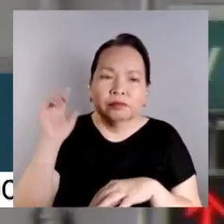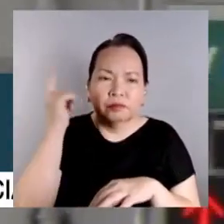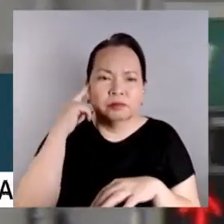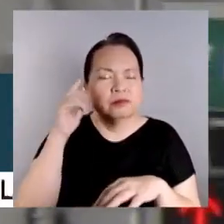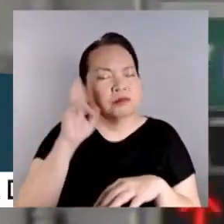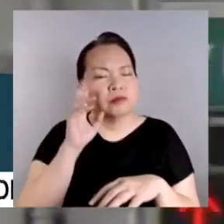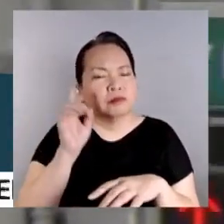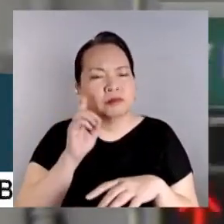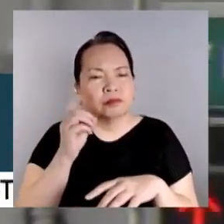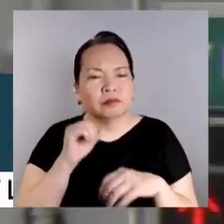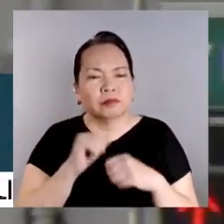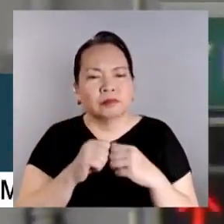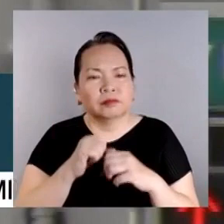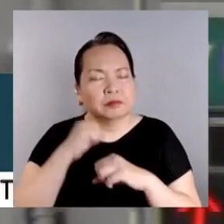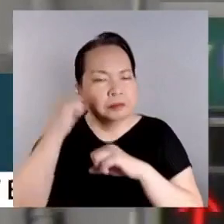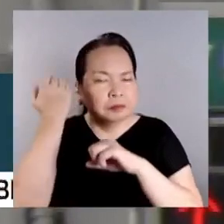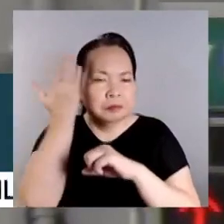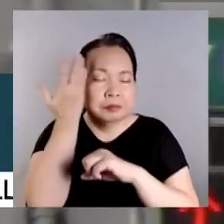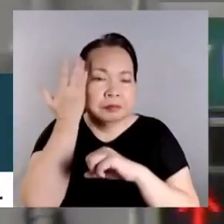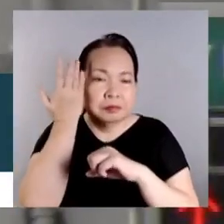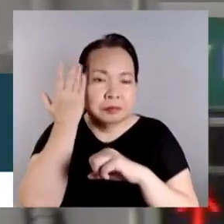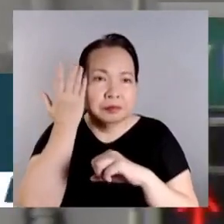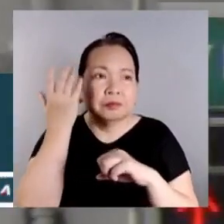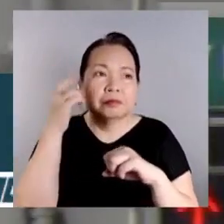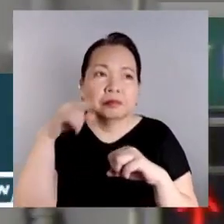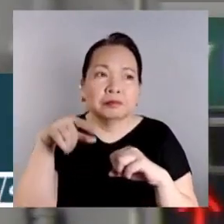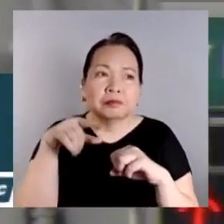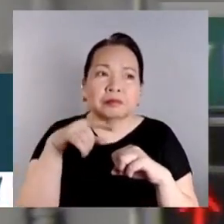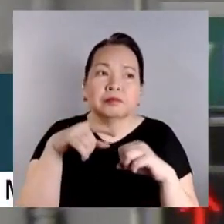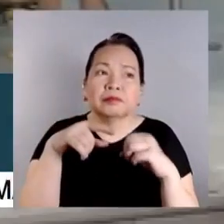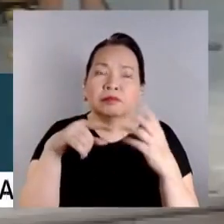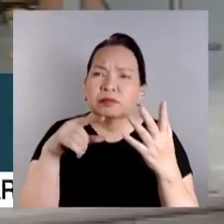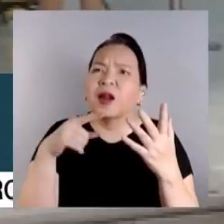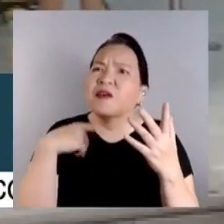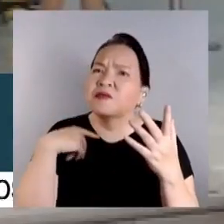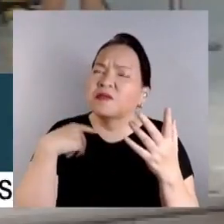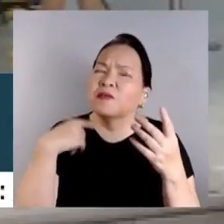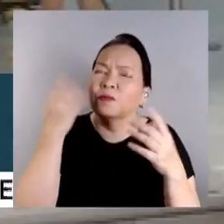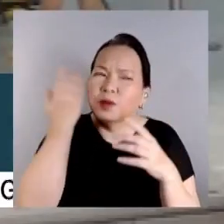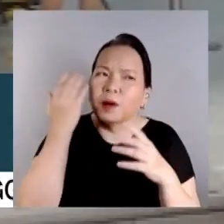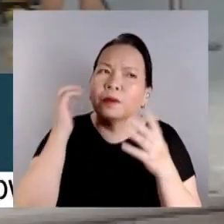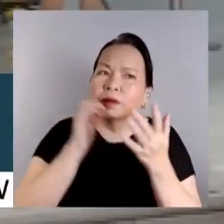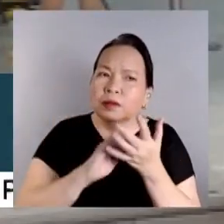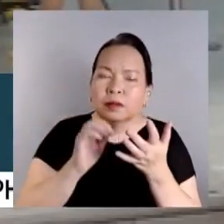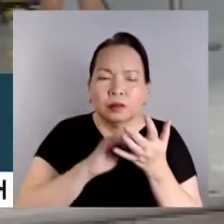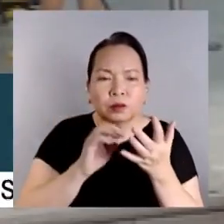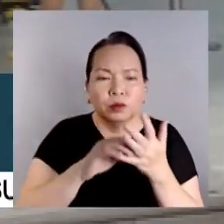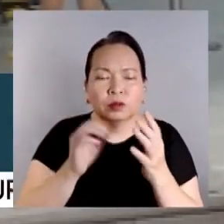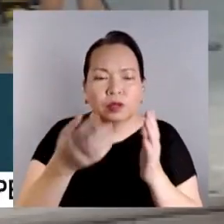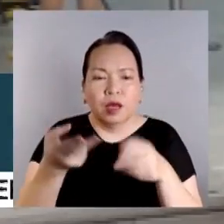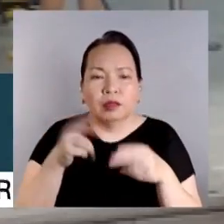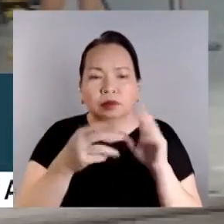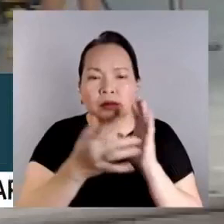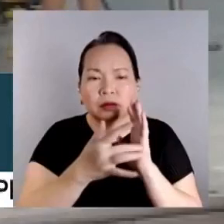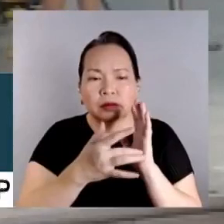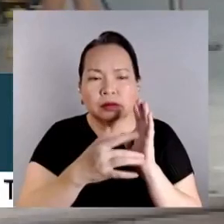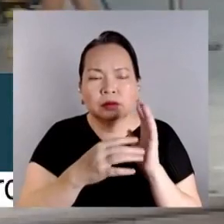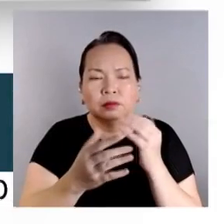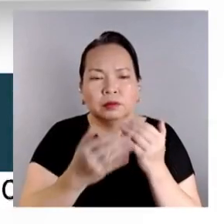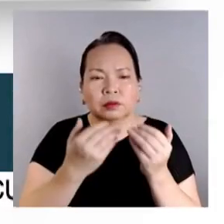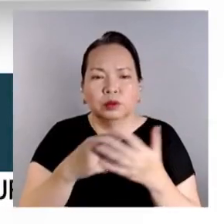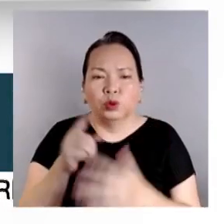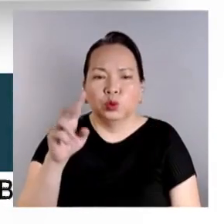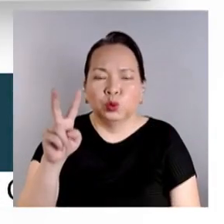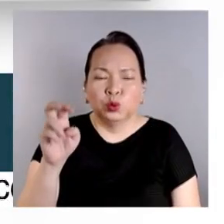as imaginary scenarios to conduct upgrade works. This, he says, led to the government losing about 274